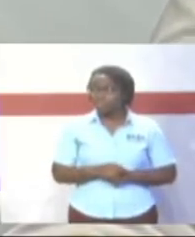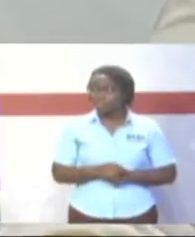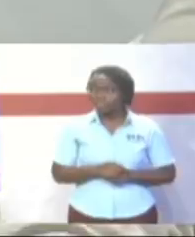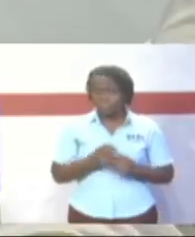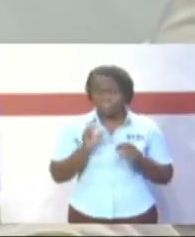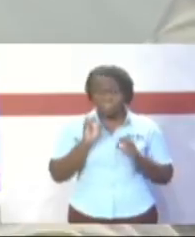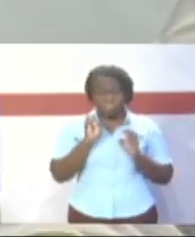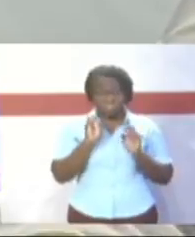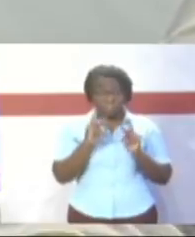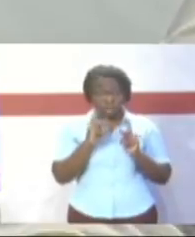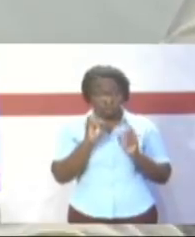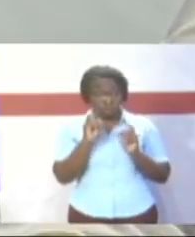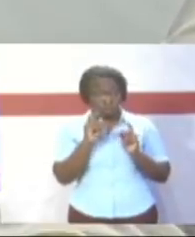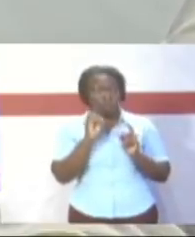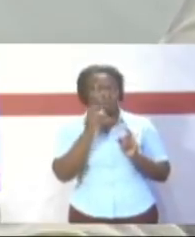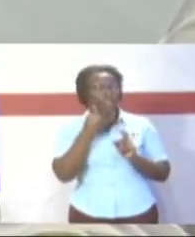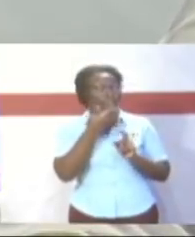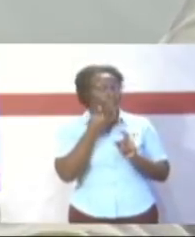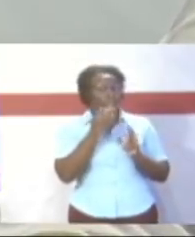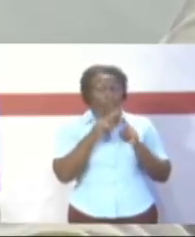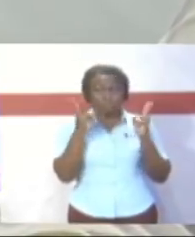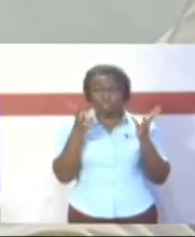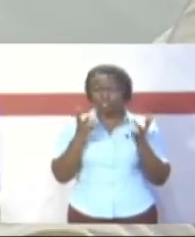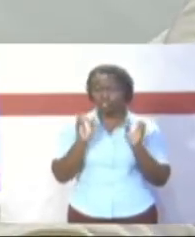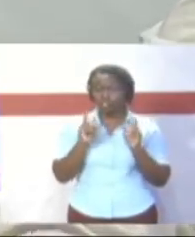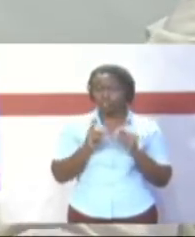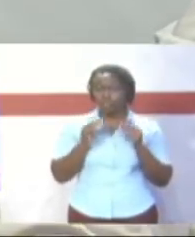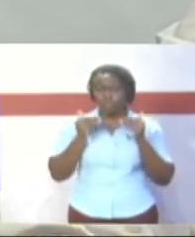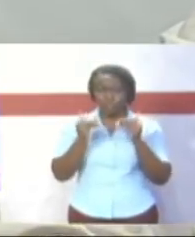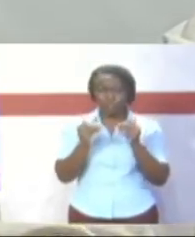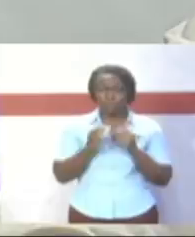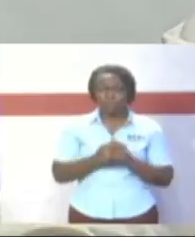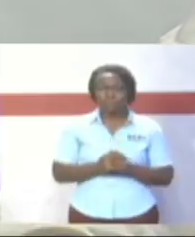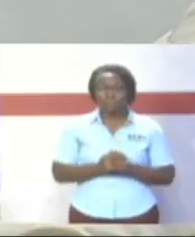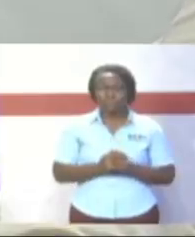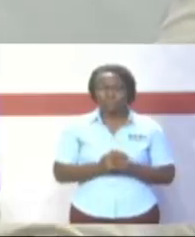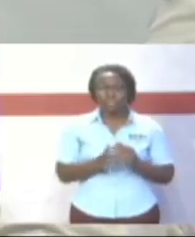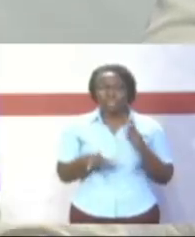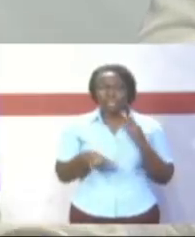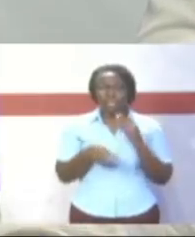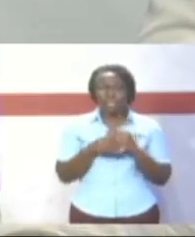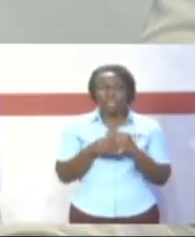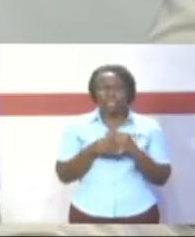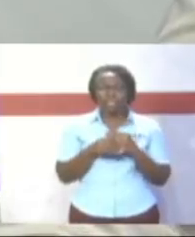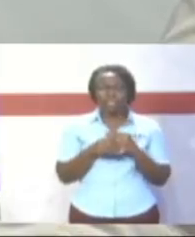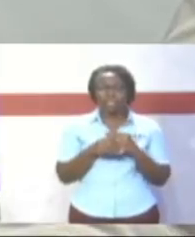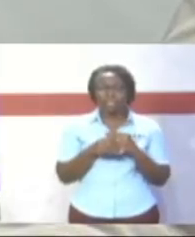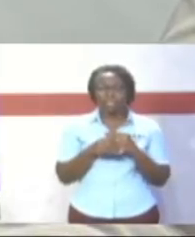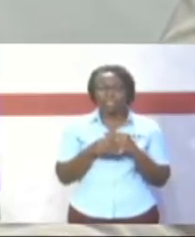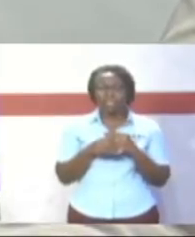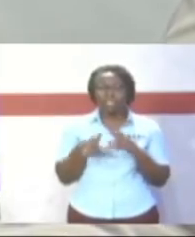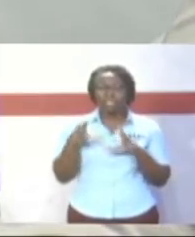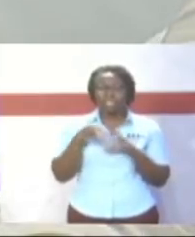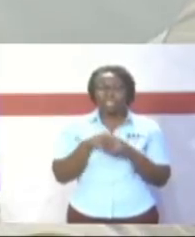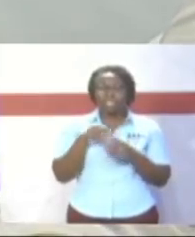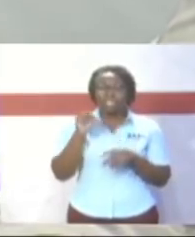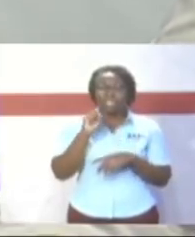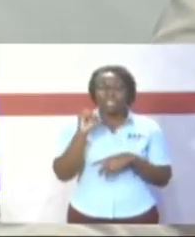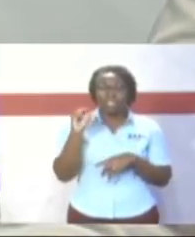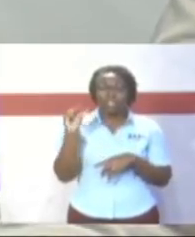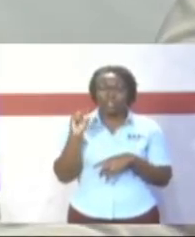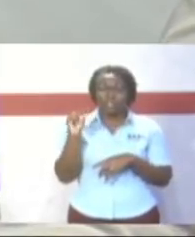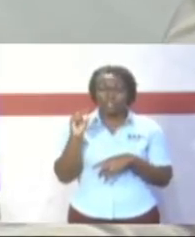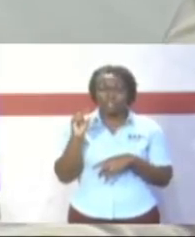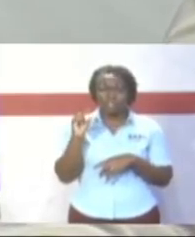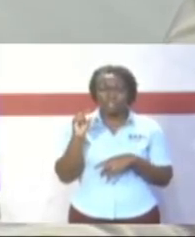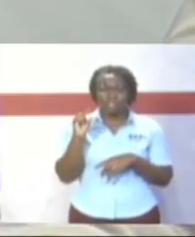It's back on? Okay, thank you very much. And in the Sangre Grande Enhanced Health